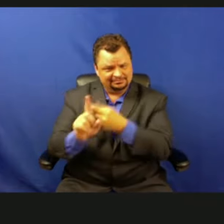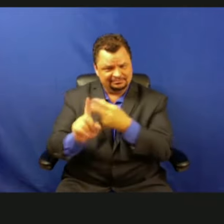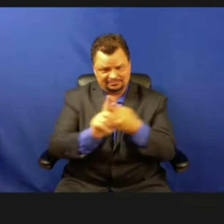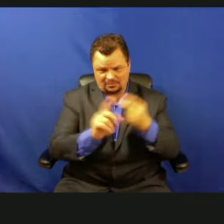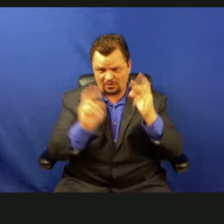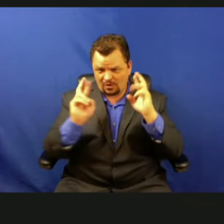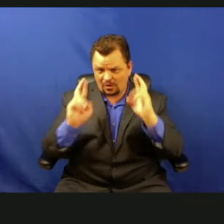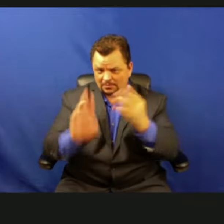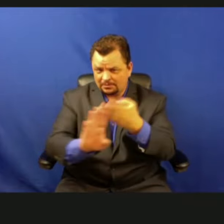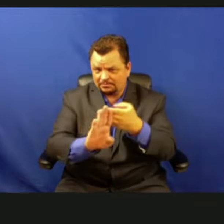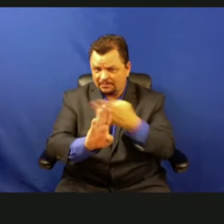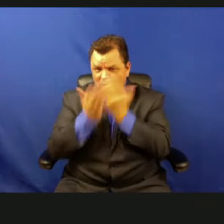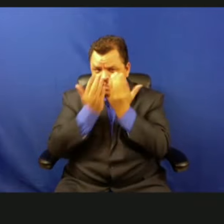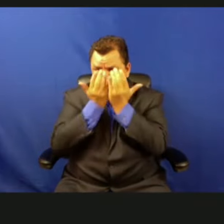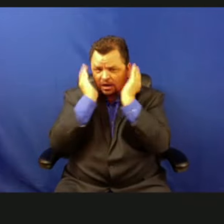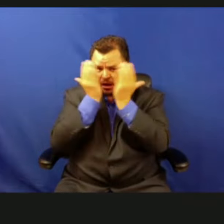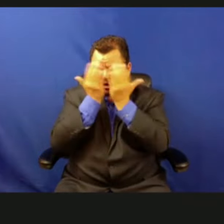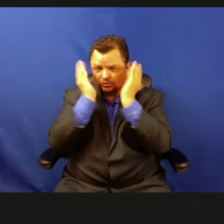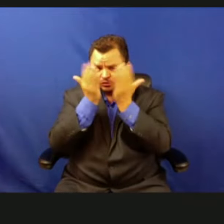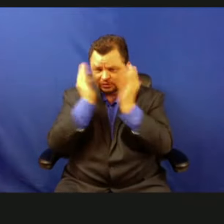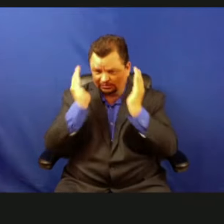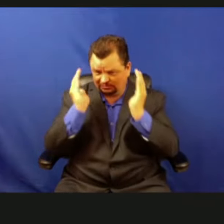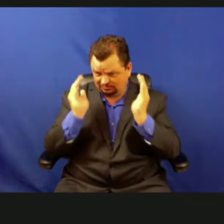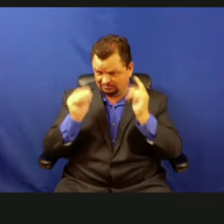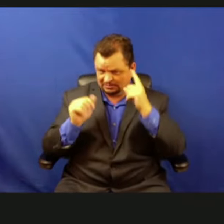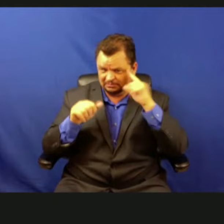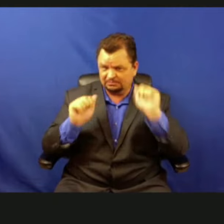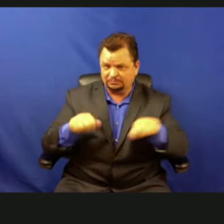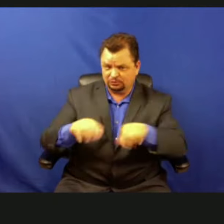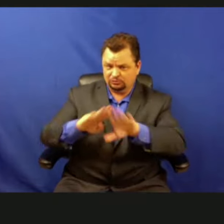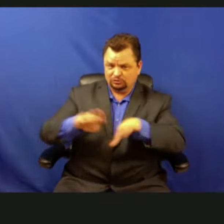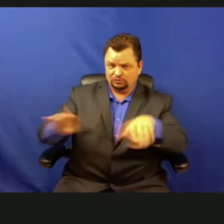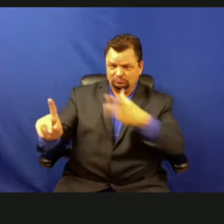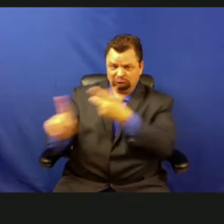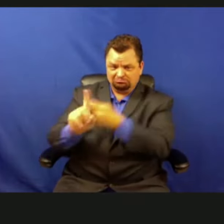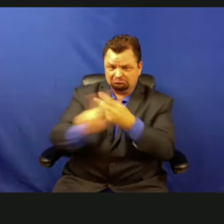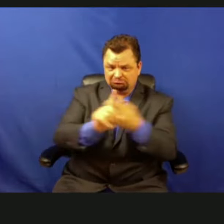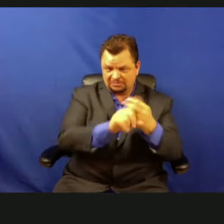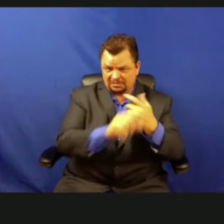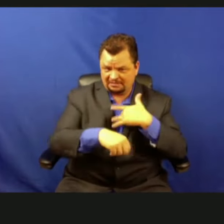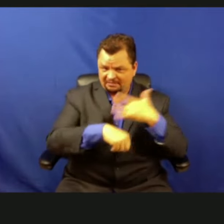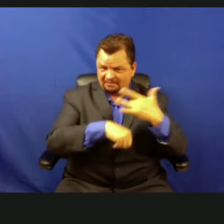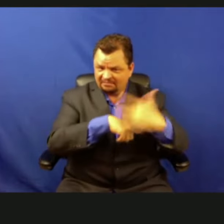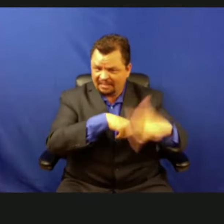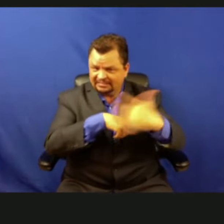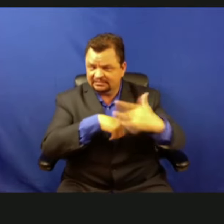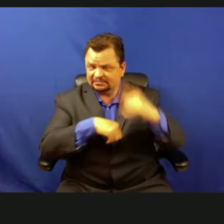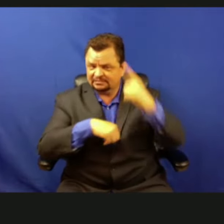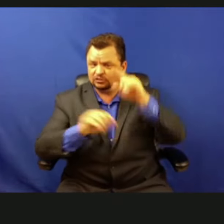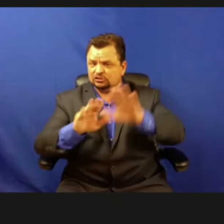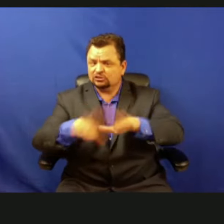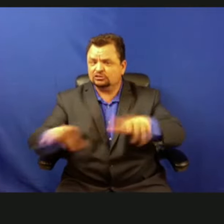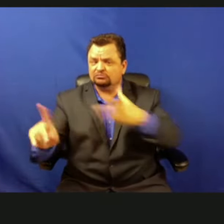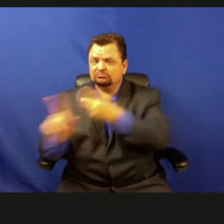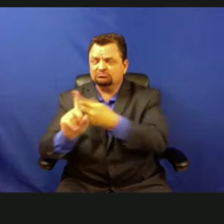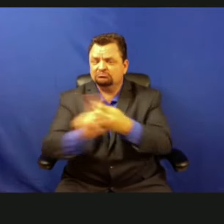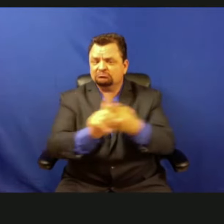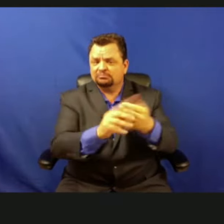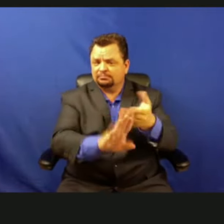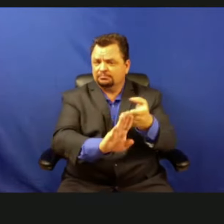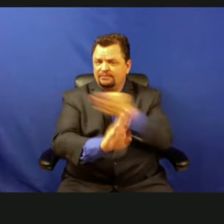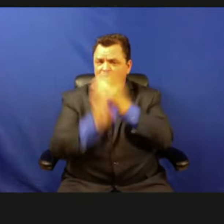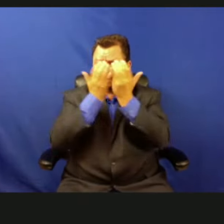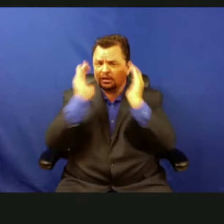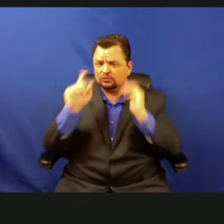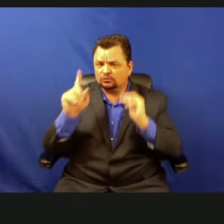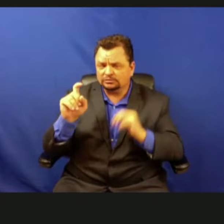have availability for those children to get the vaccine? Yeah, and by the way, another area of frustration with the FDA